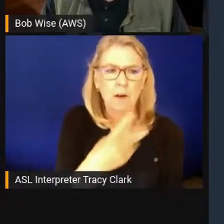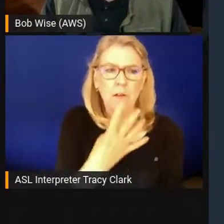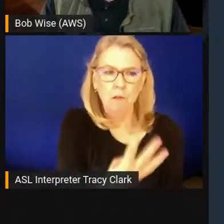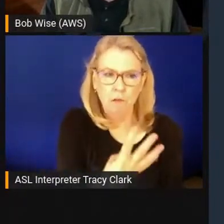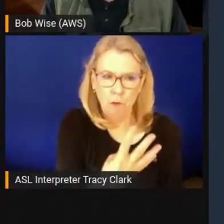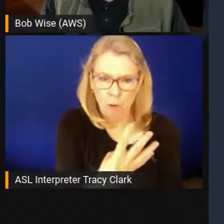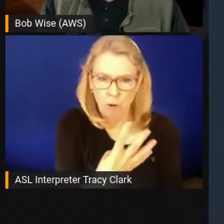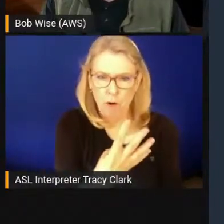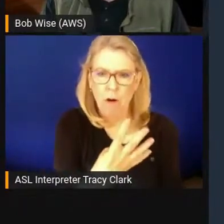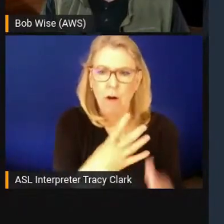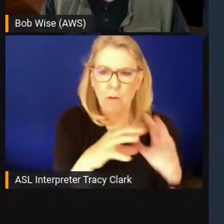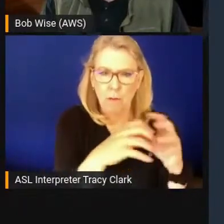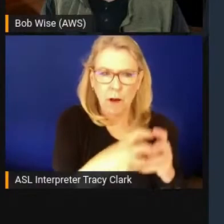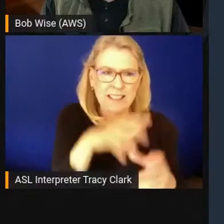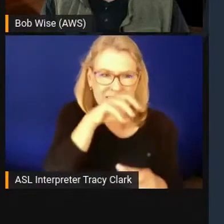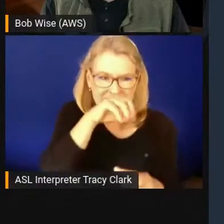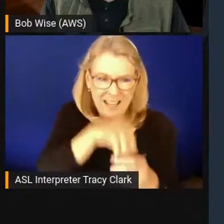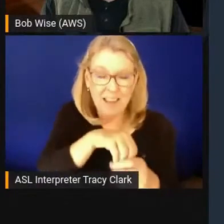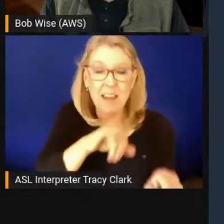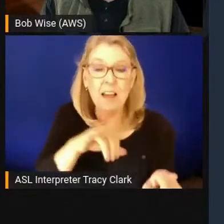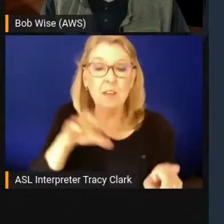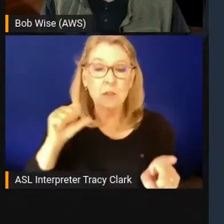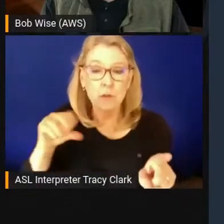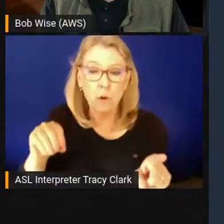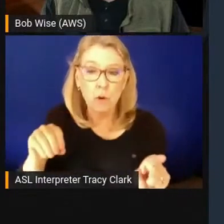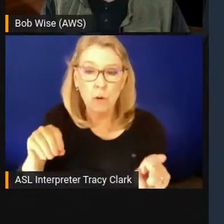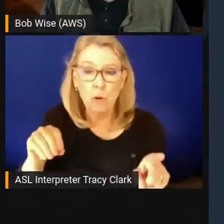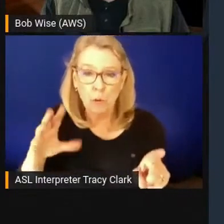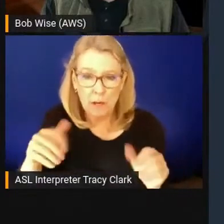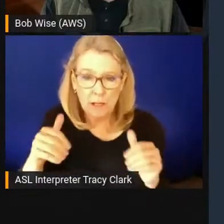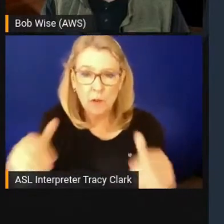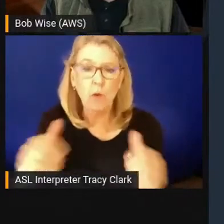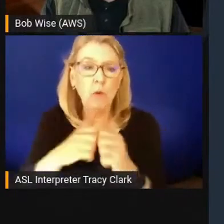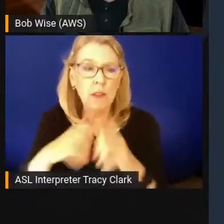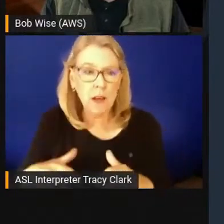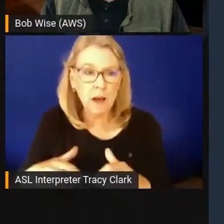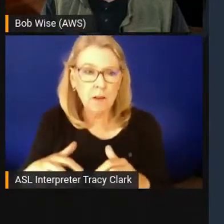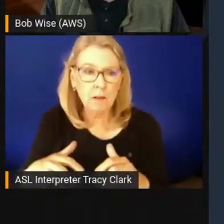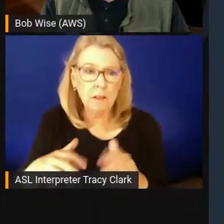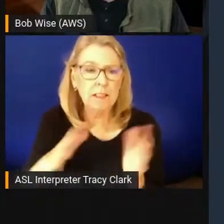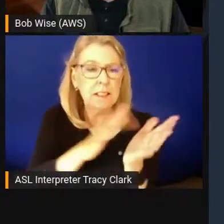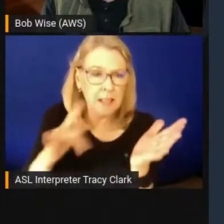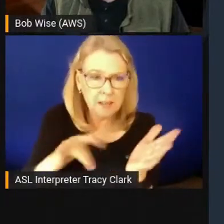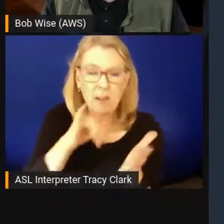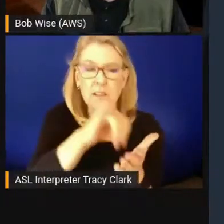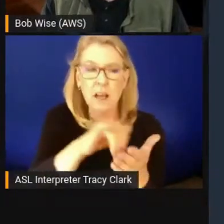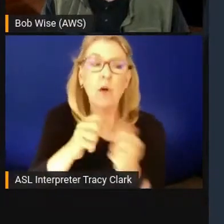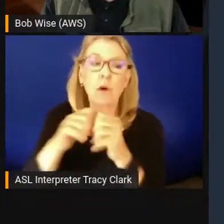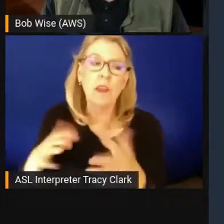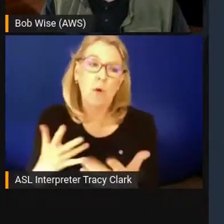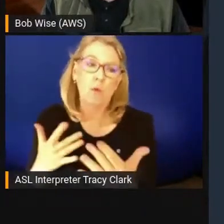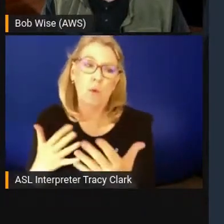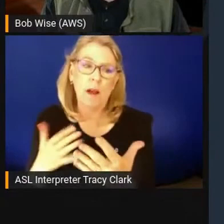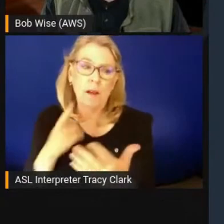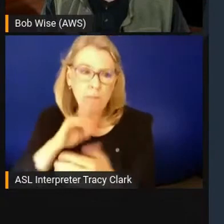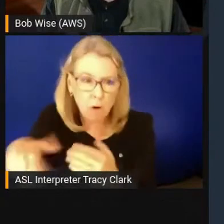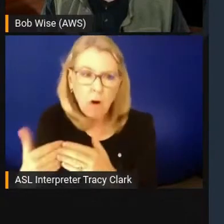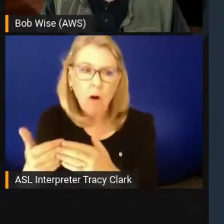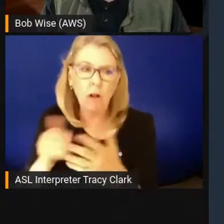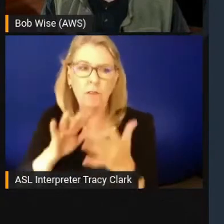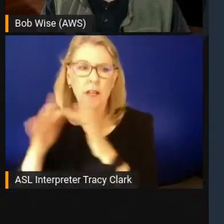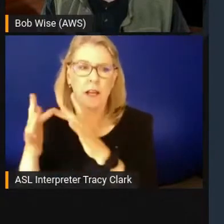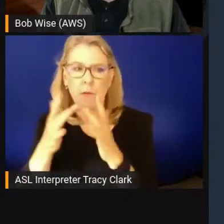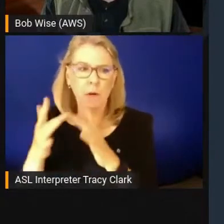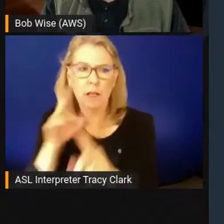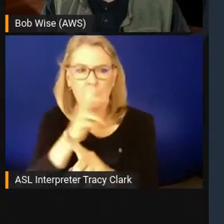IPv6 benefits without waiting on the rest of your networking transformations. We'll be launching this